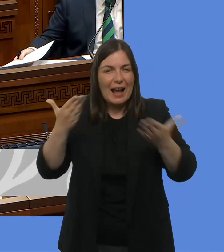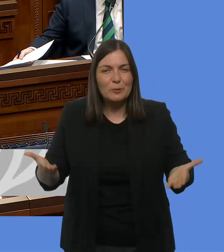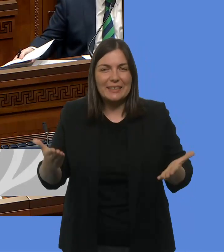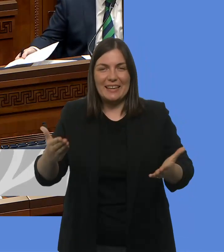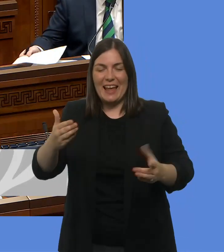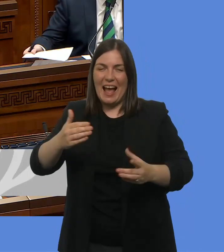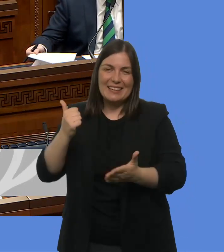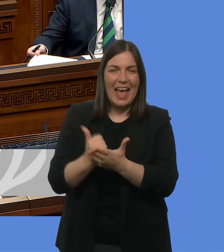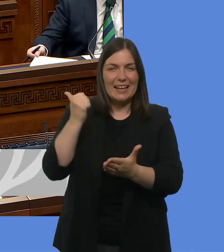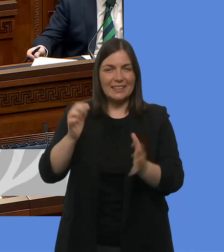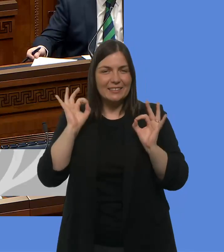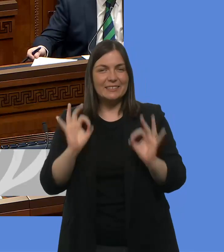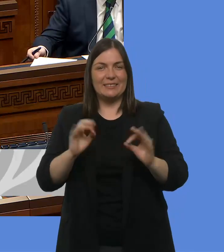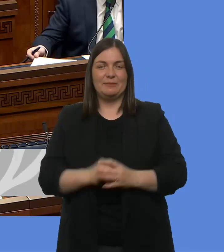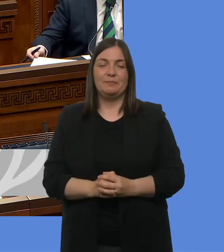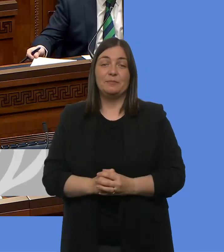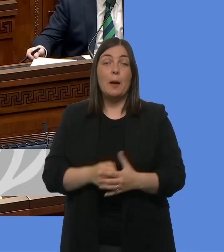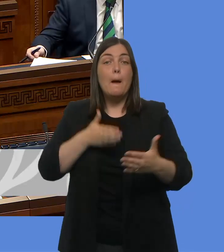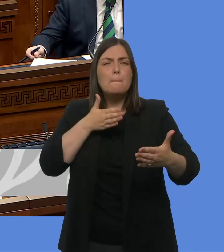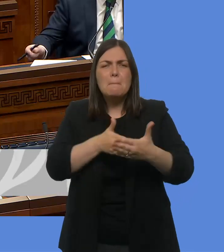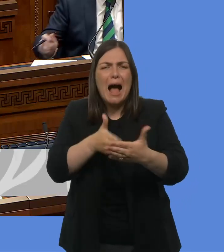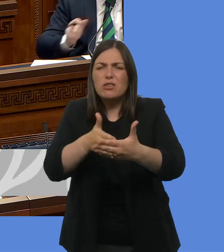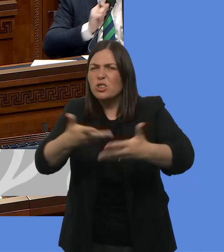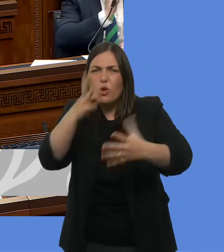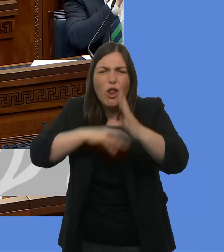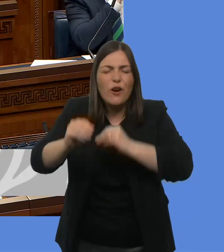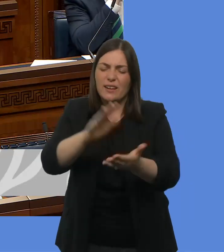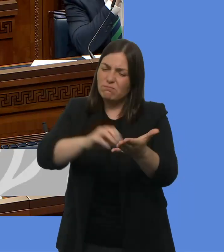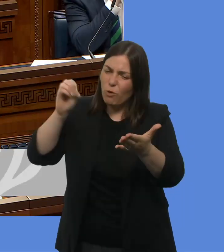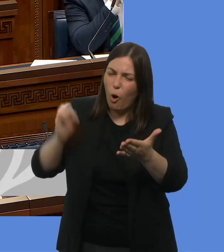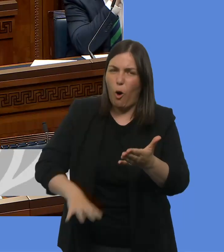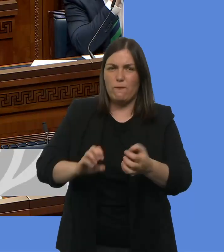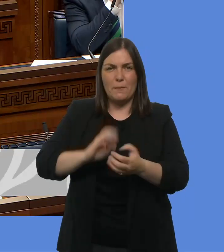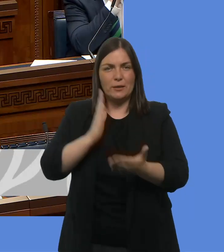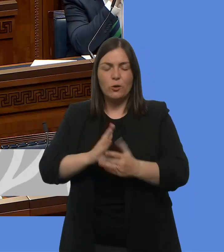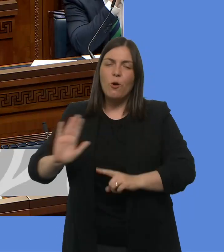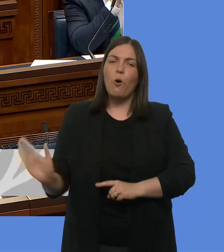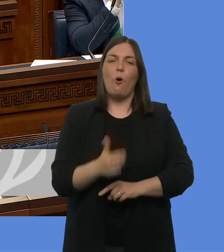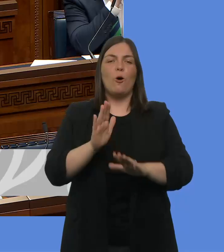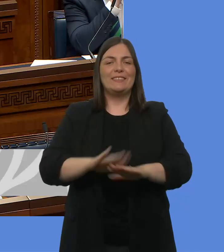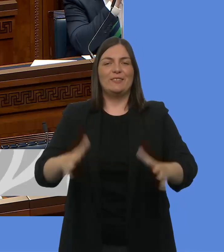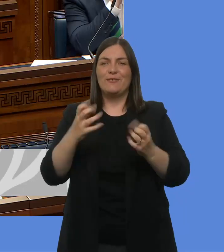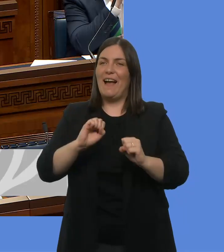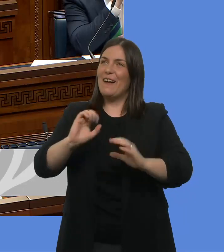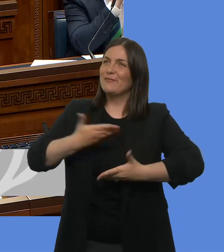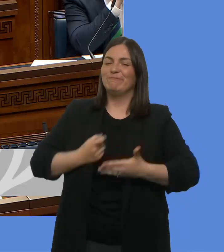which emphasises the importance of removing barriers to learning and providing every child with the opportunity to fulfil their potential.